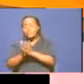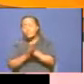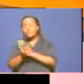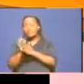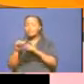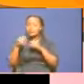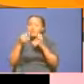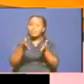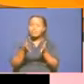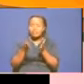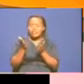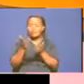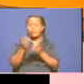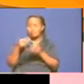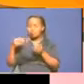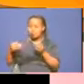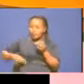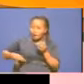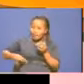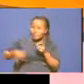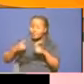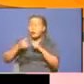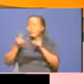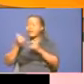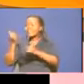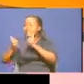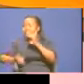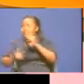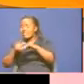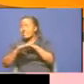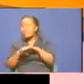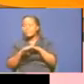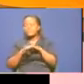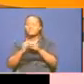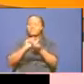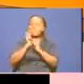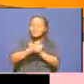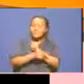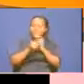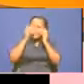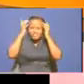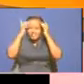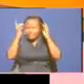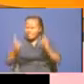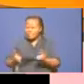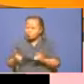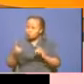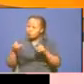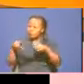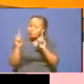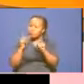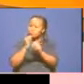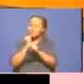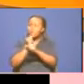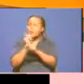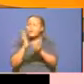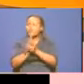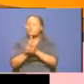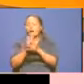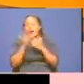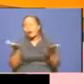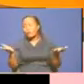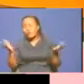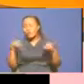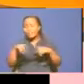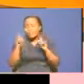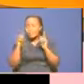last minute, they change their minds and say, we were coerced. So how do you ensure that, you know, that value chain is